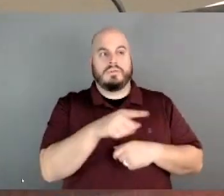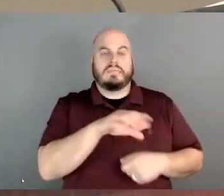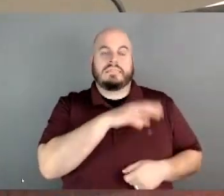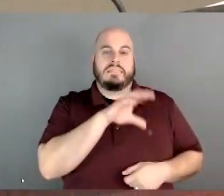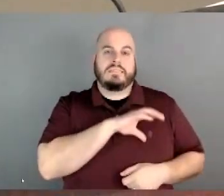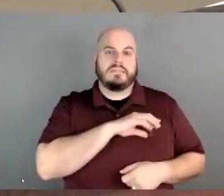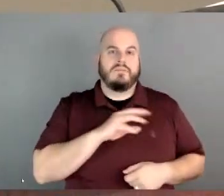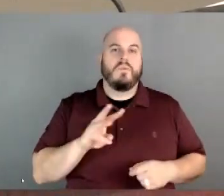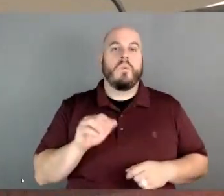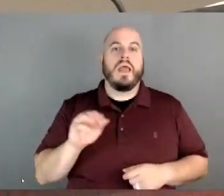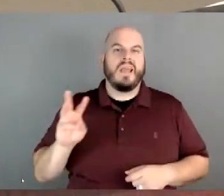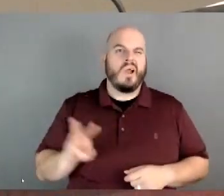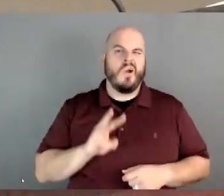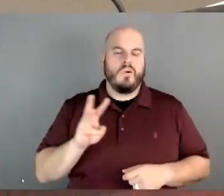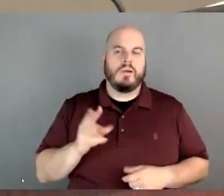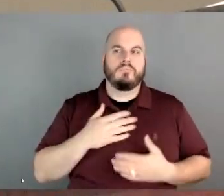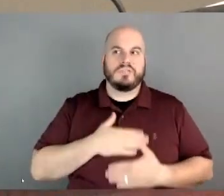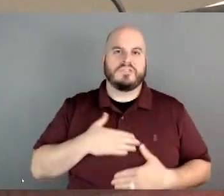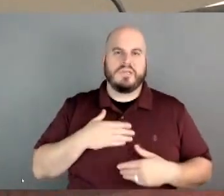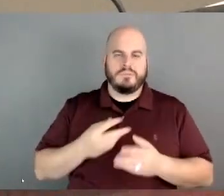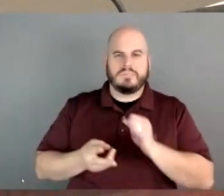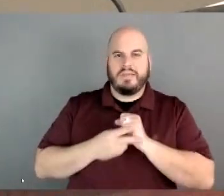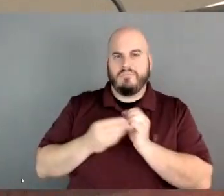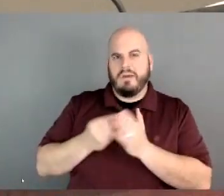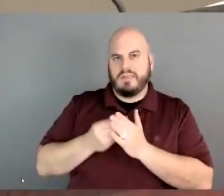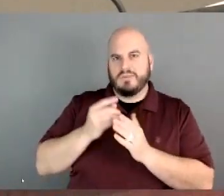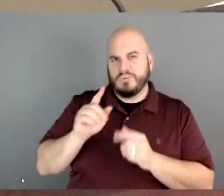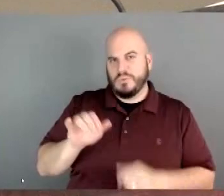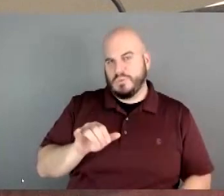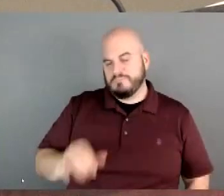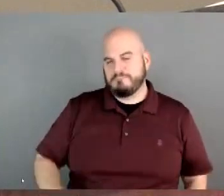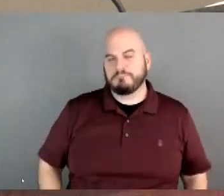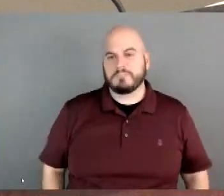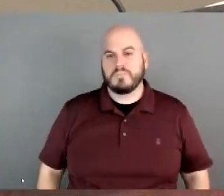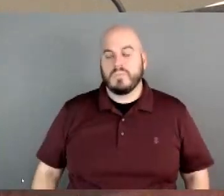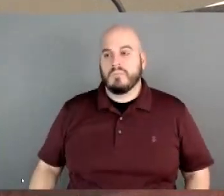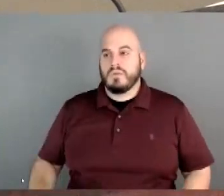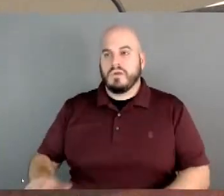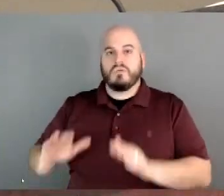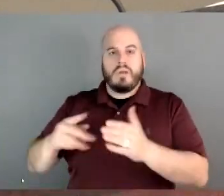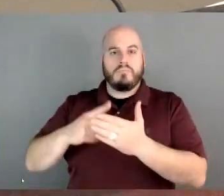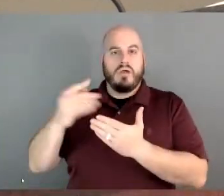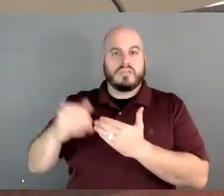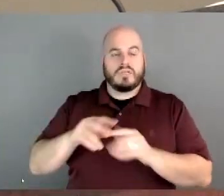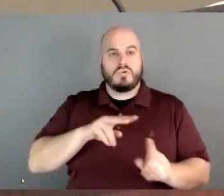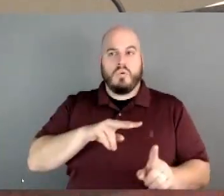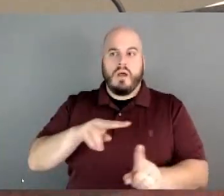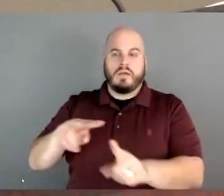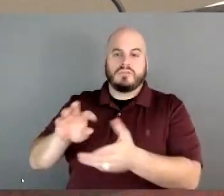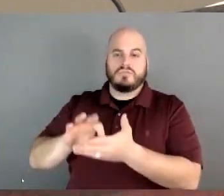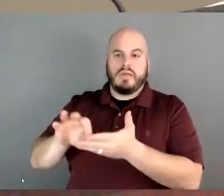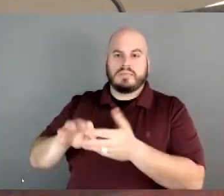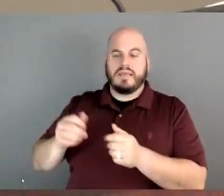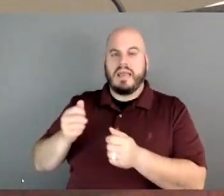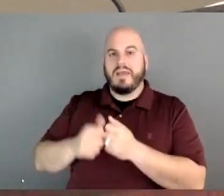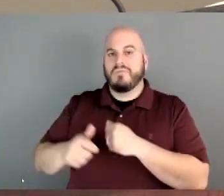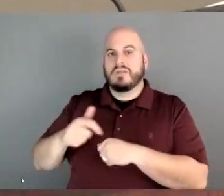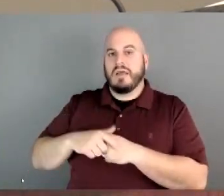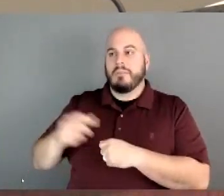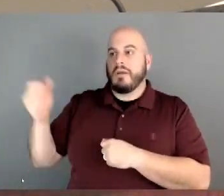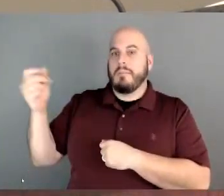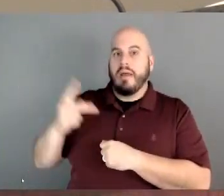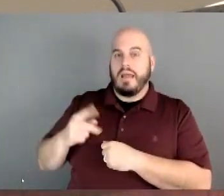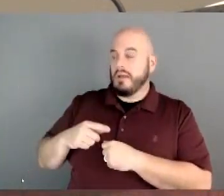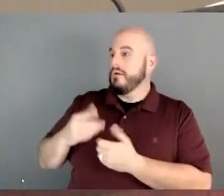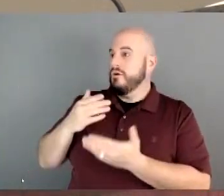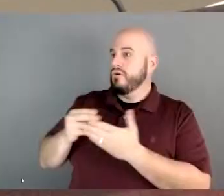team, this has been a really awesome project to watch and to track because it's one of the ones that every time you come back, it's good news. And that's really